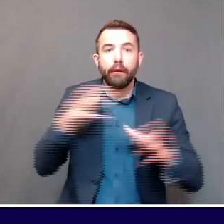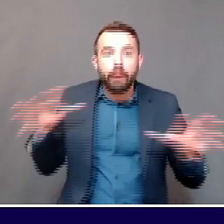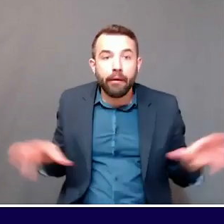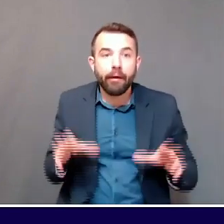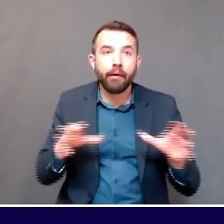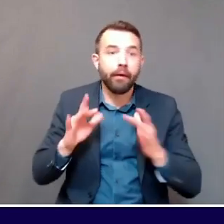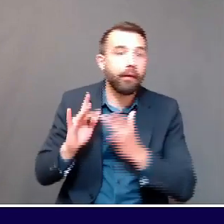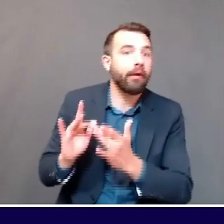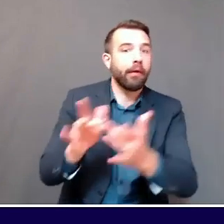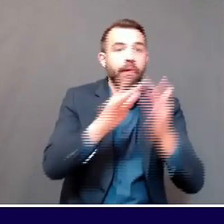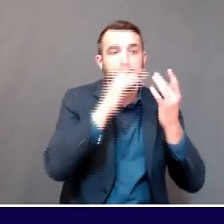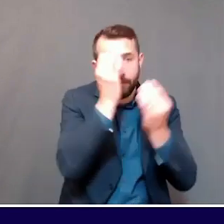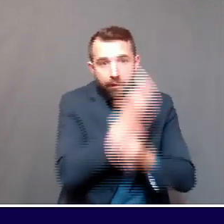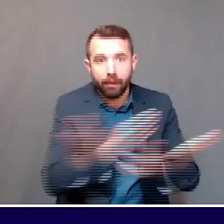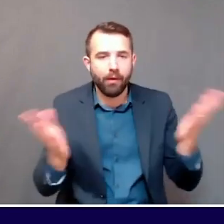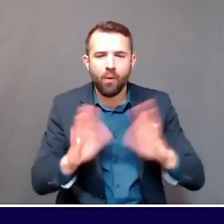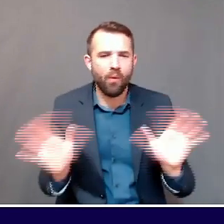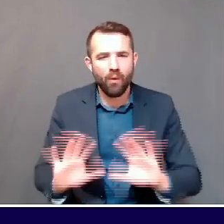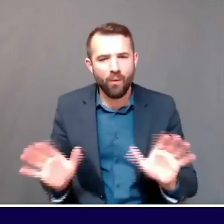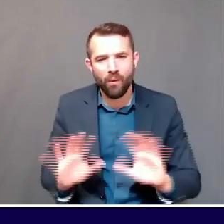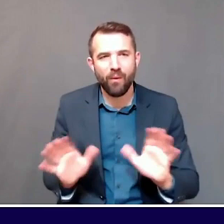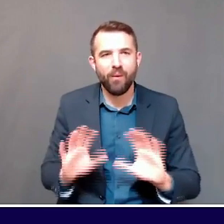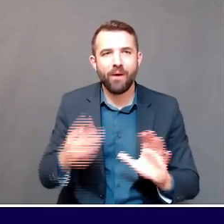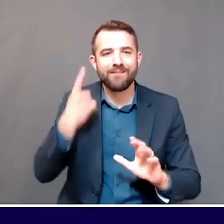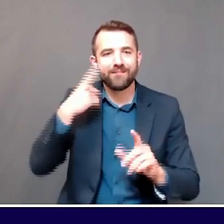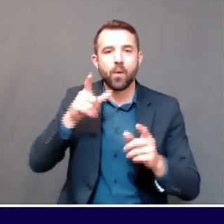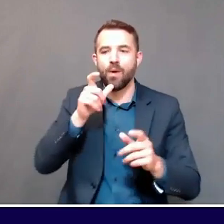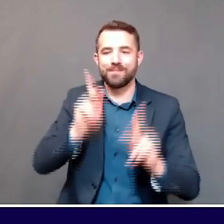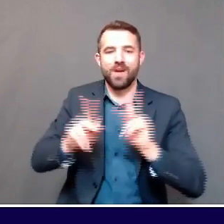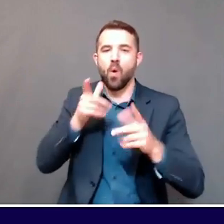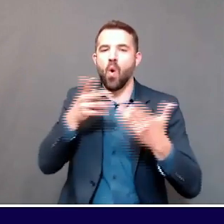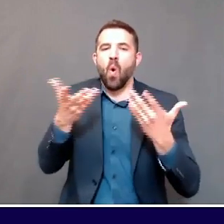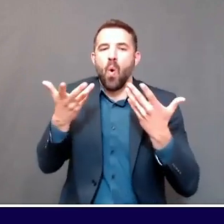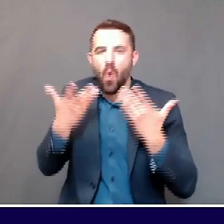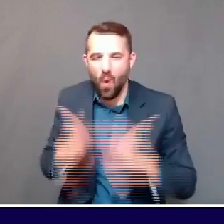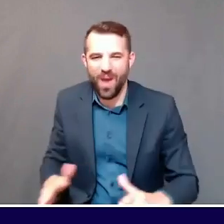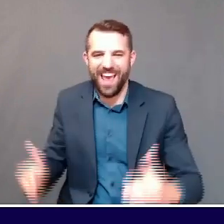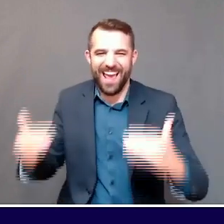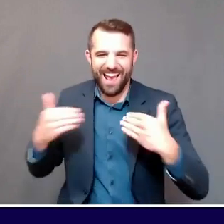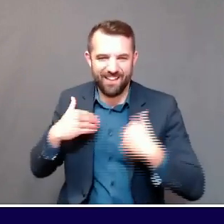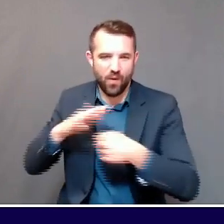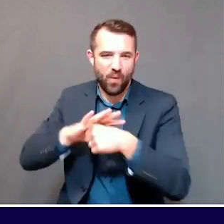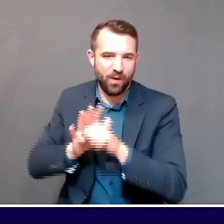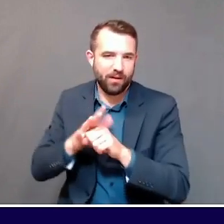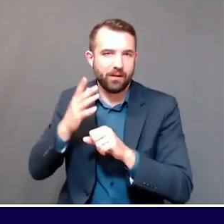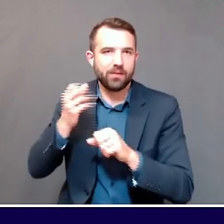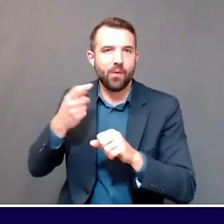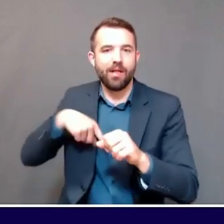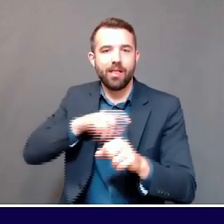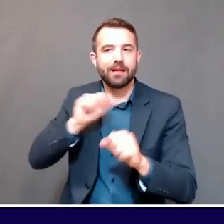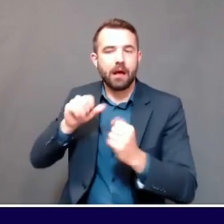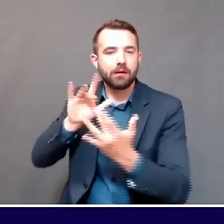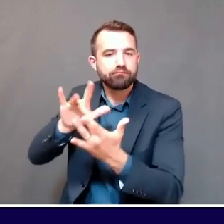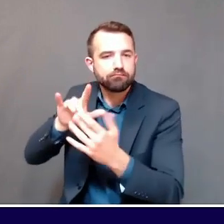us check in with folks, make sure they're doing okay, and then allow us on our end to keep track of all of the